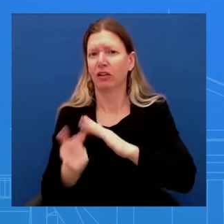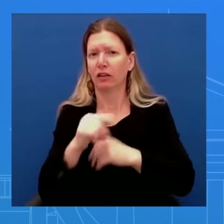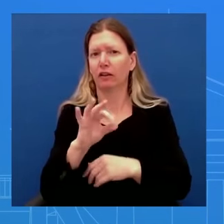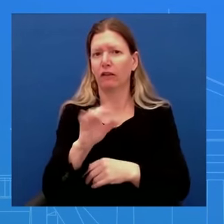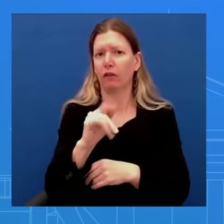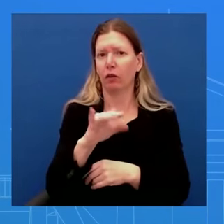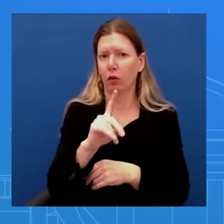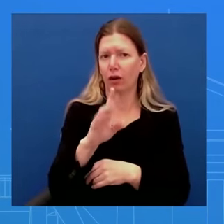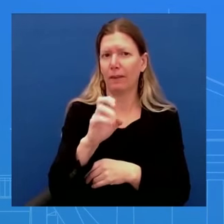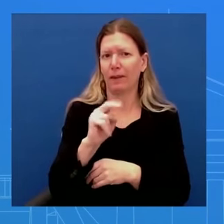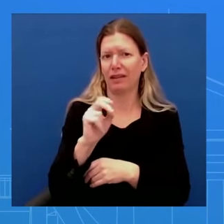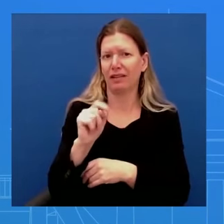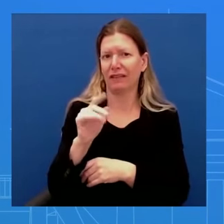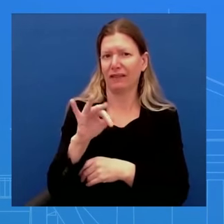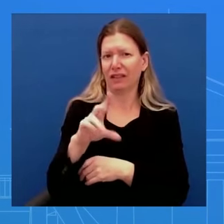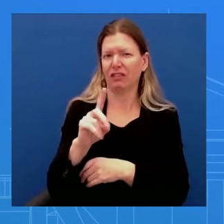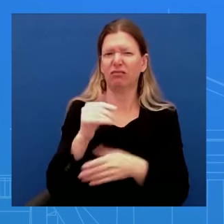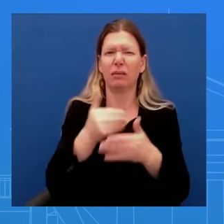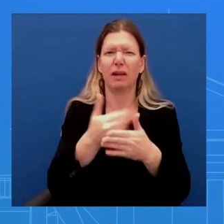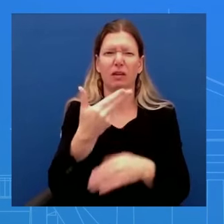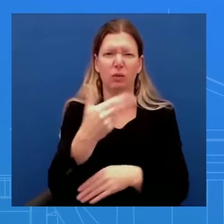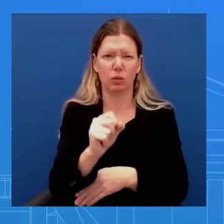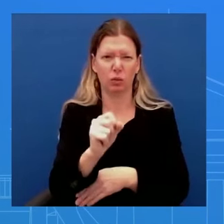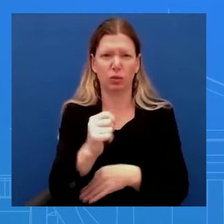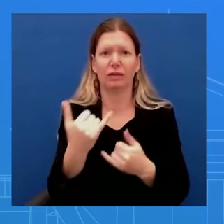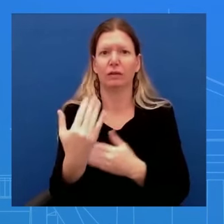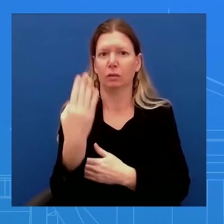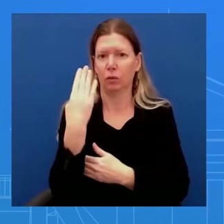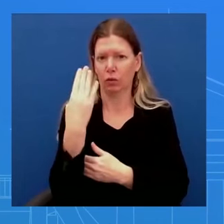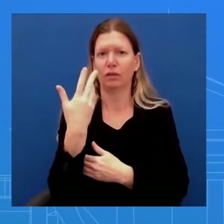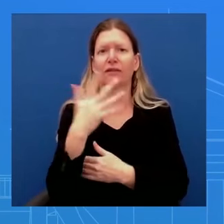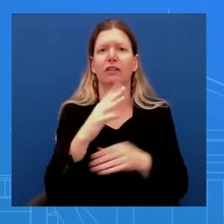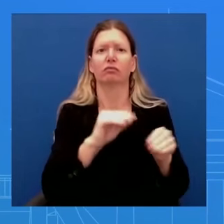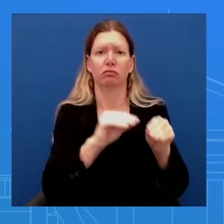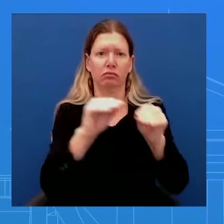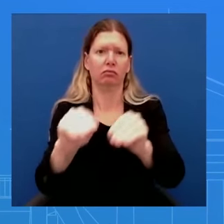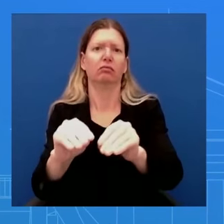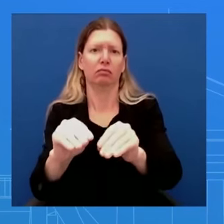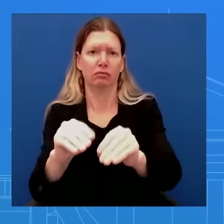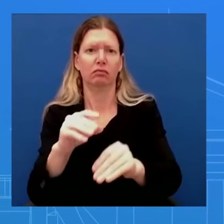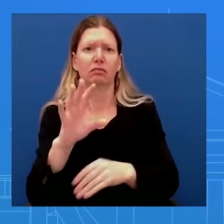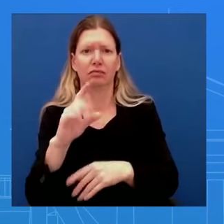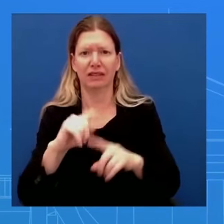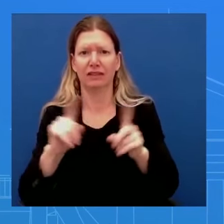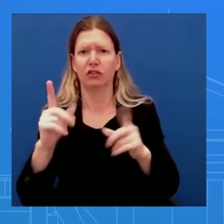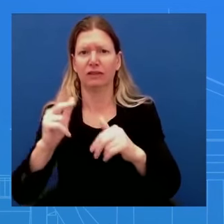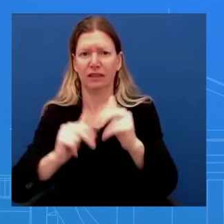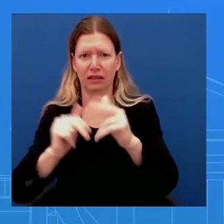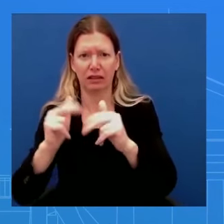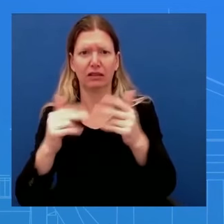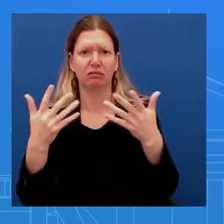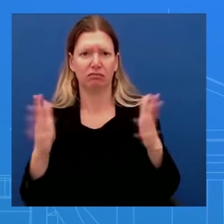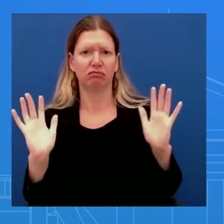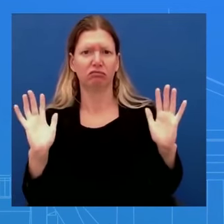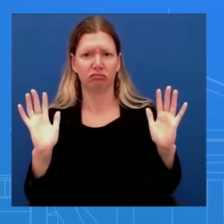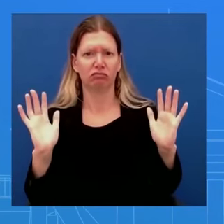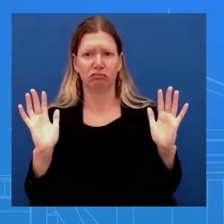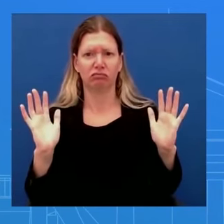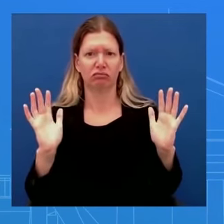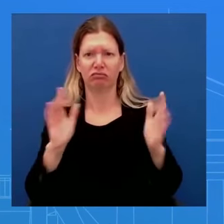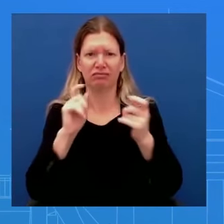Floyd Bennett Field, and so anything specific as to the program and what decided to do and all of the specifics to that, I would certainly refer you to New York